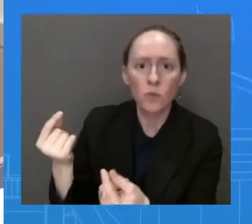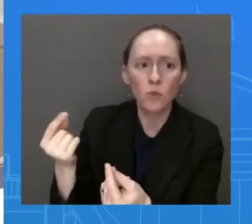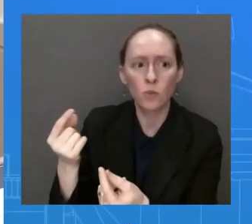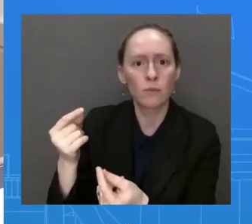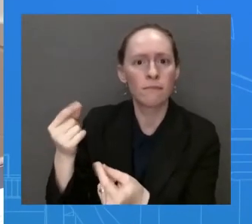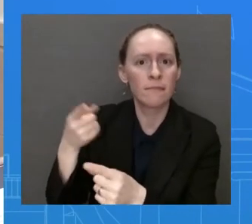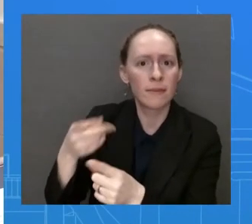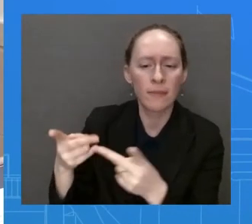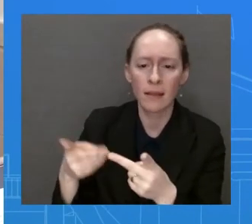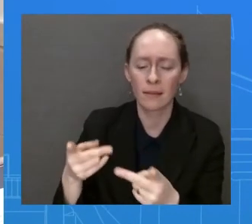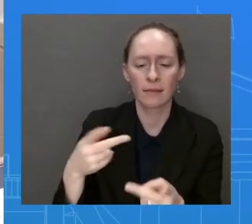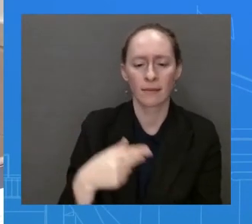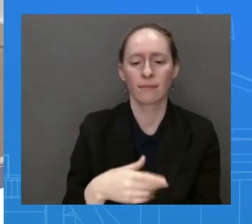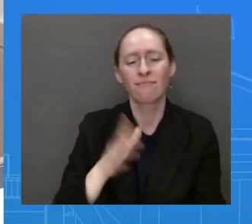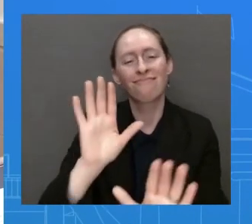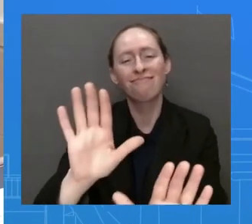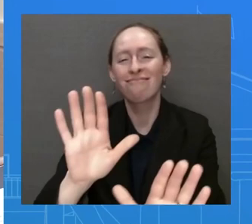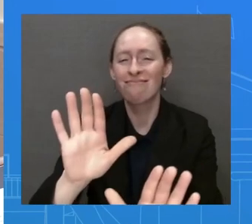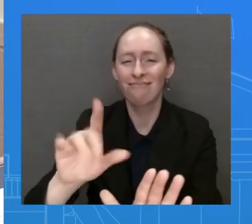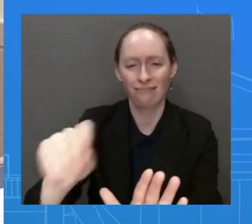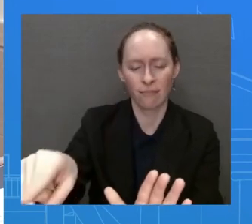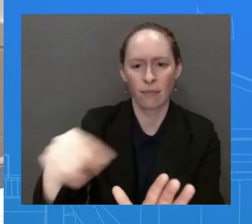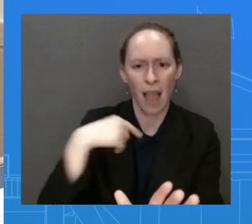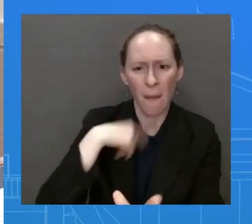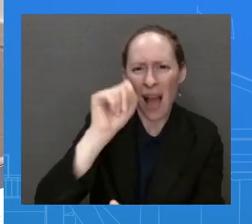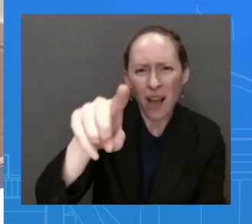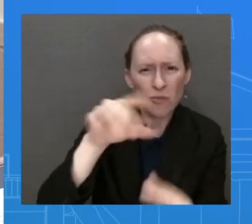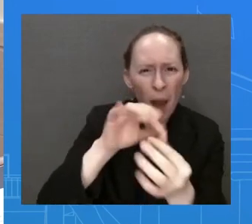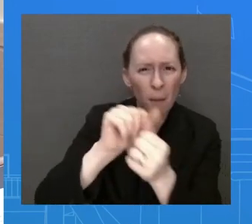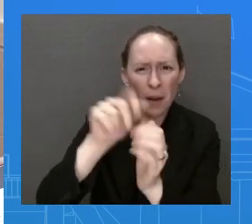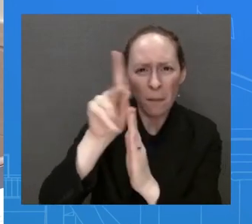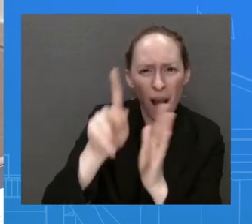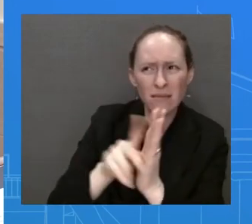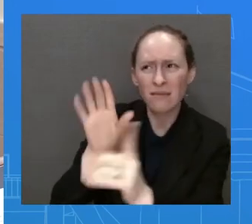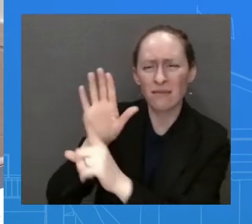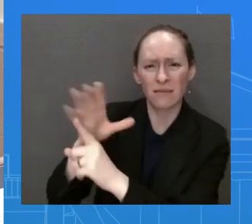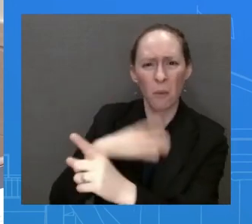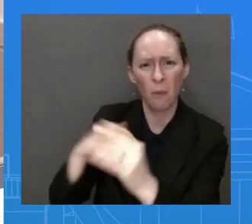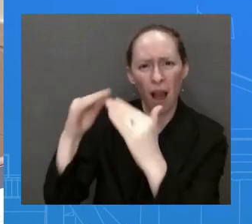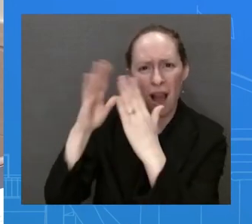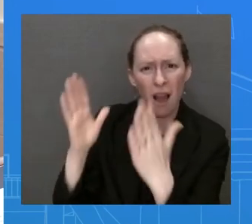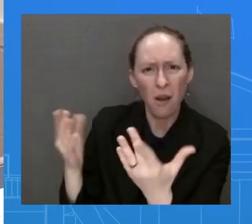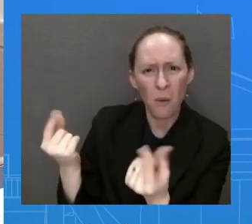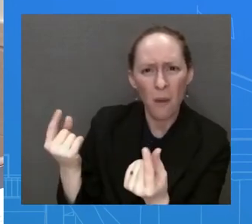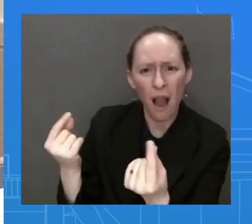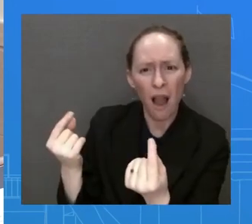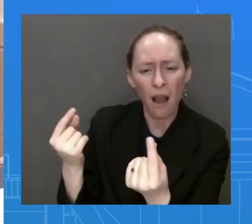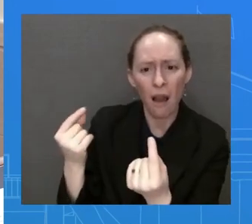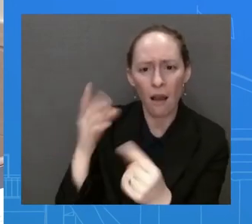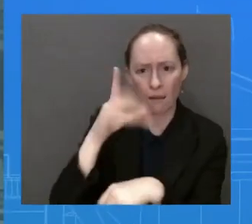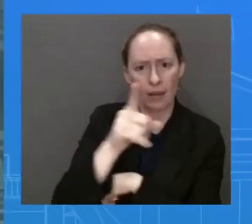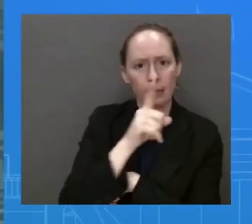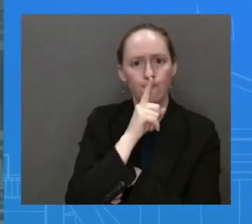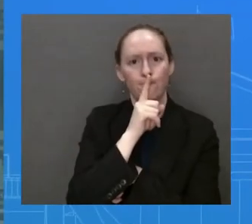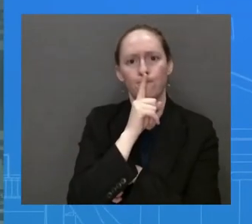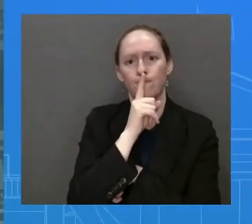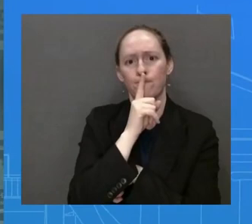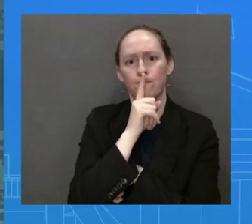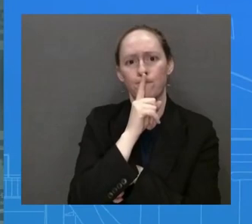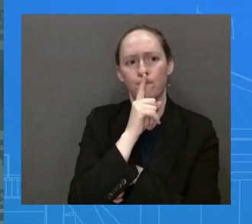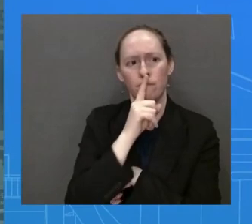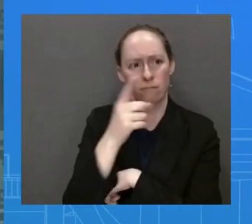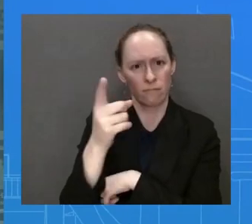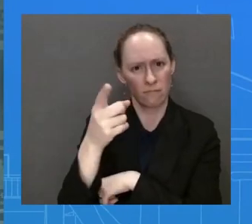is it the policy of the White House that they should share that information not just with the National Archives, but with the American people? So I'll say